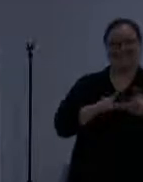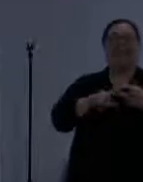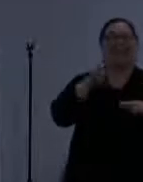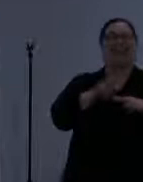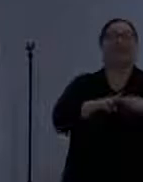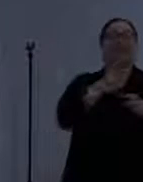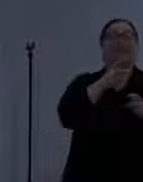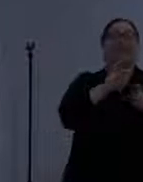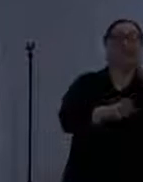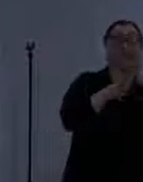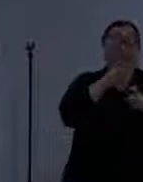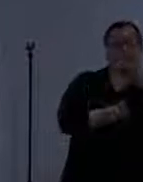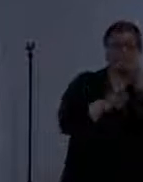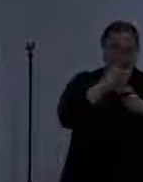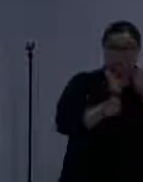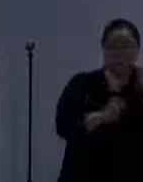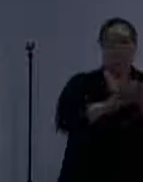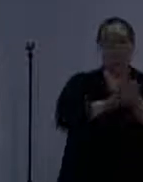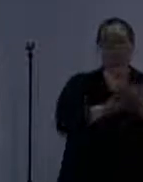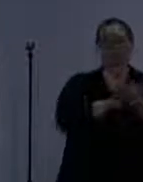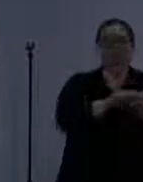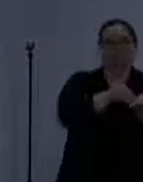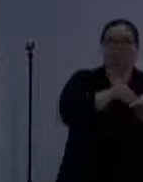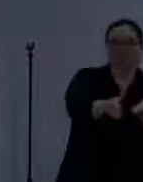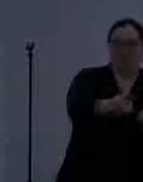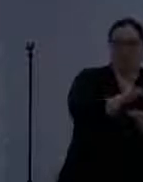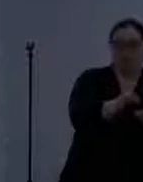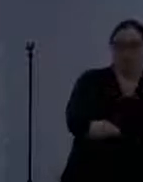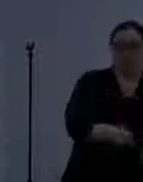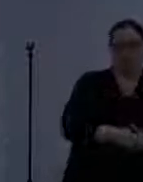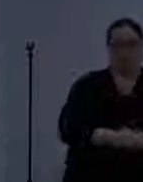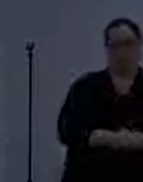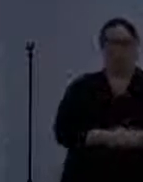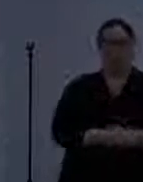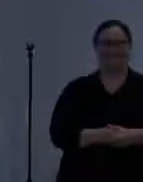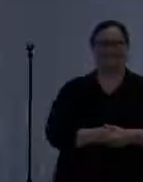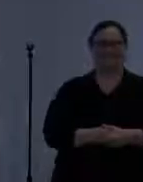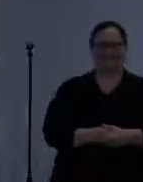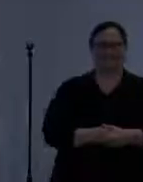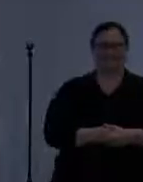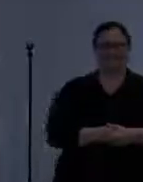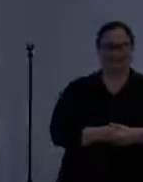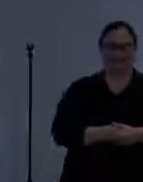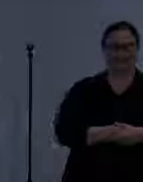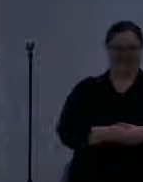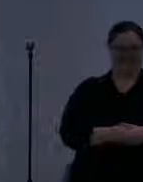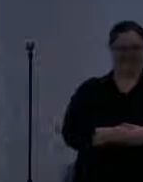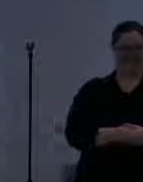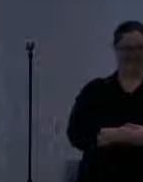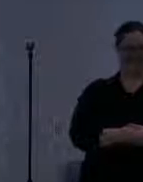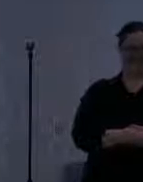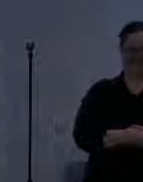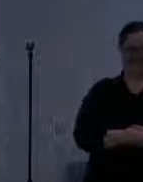in place. And then the last of the code of conduct, and this is there because it needs